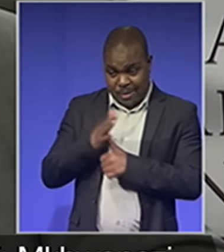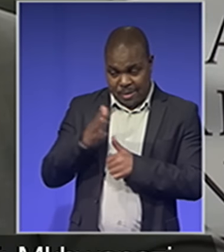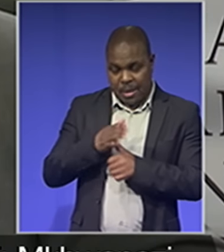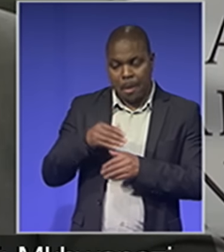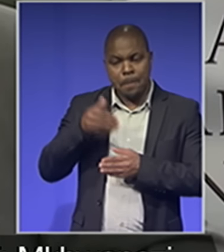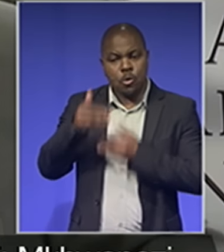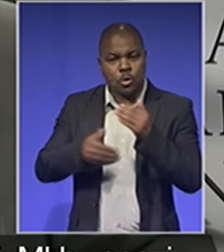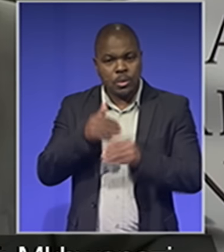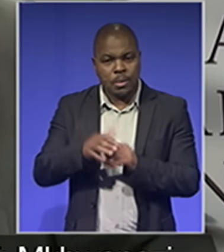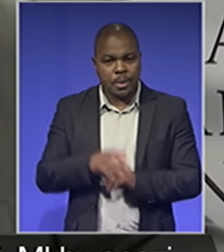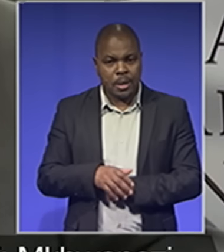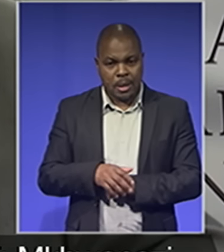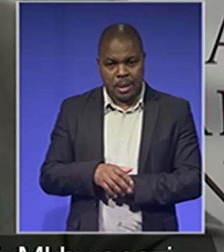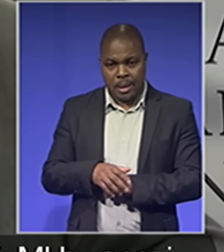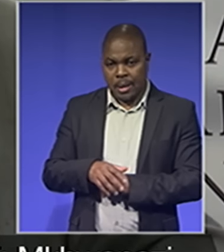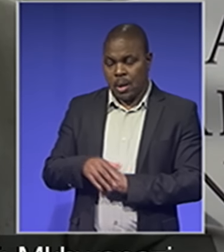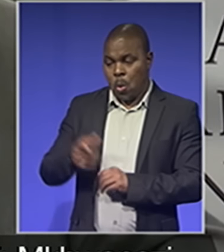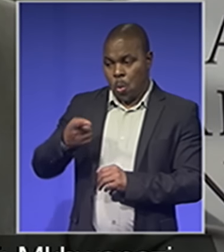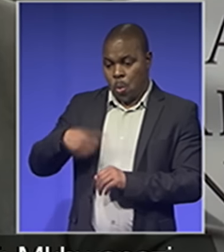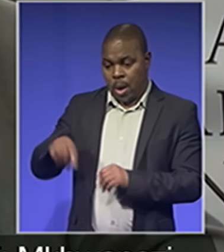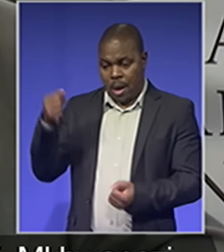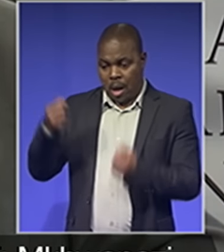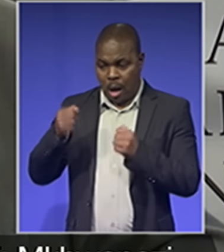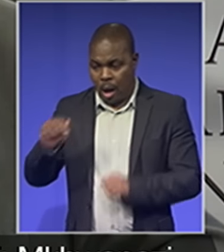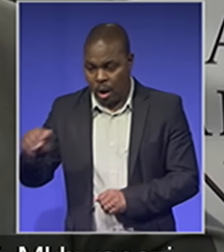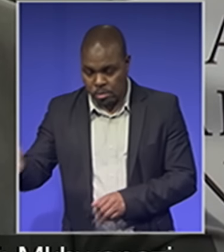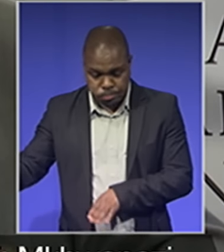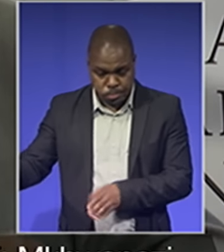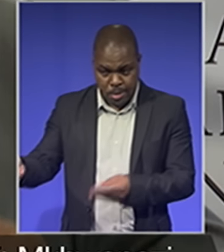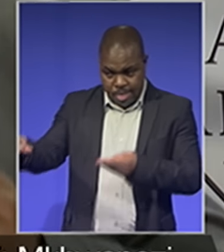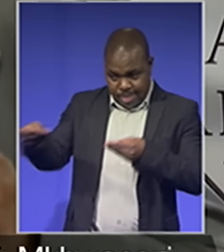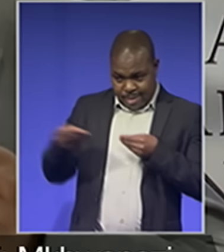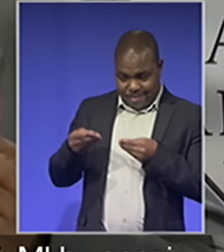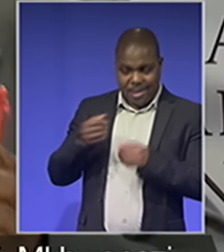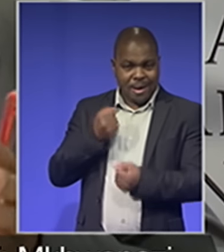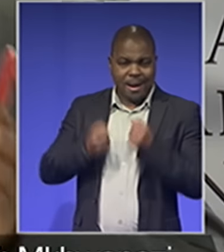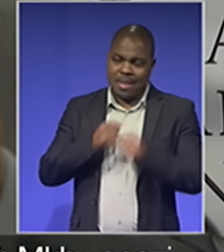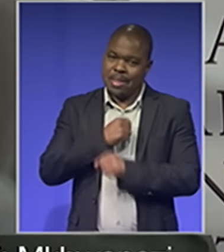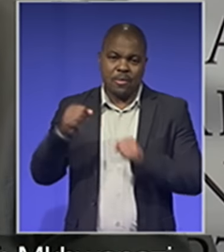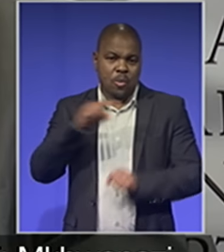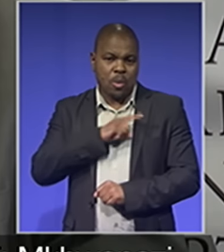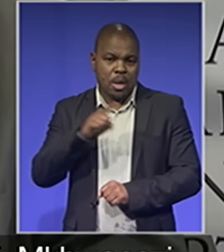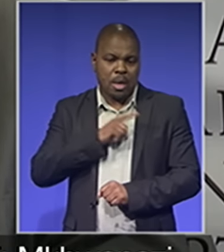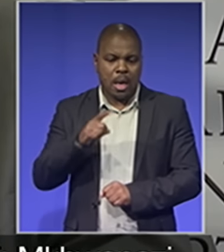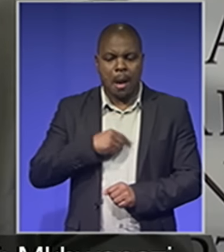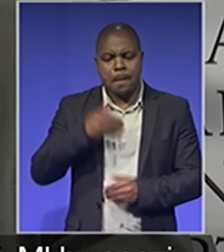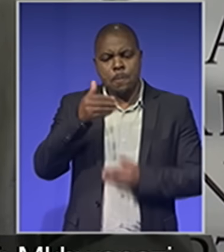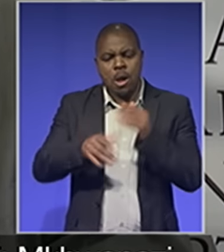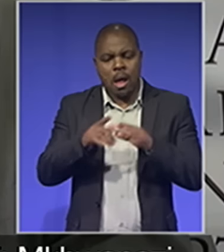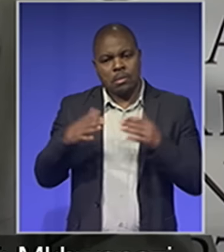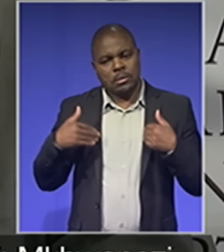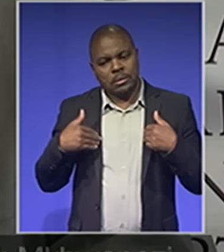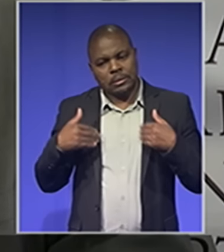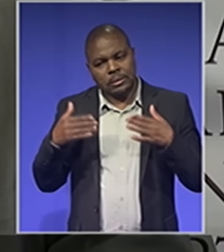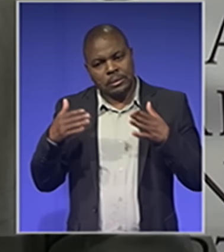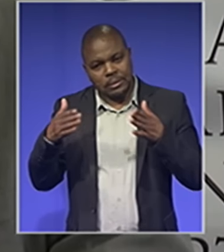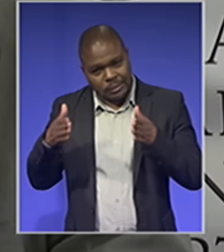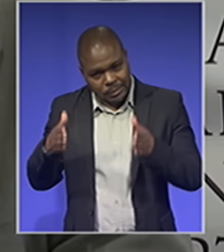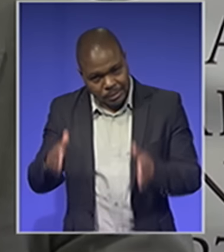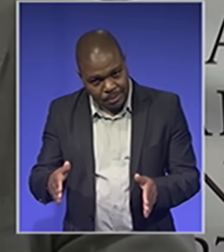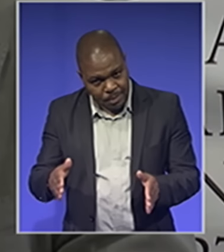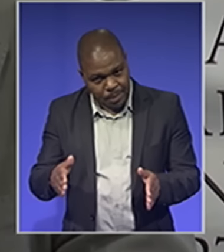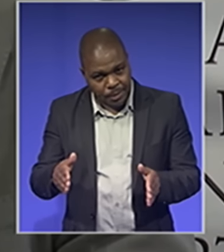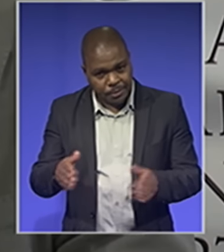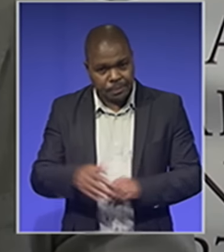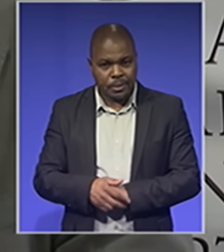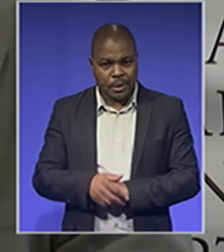never received the cars, physically, the cars, you see, because the process was in initiation and the other side